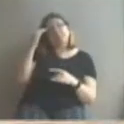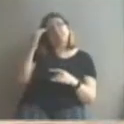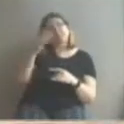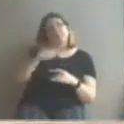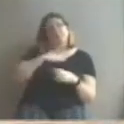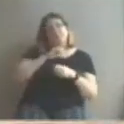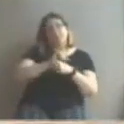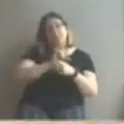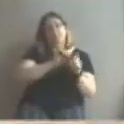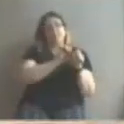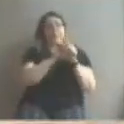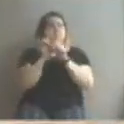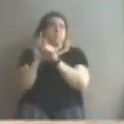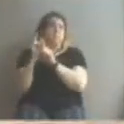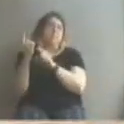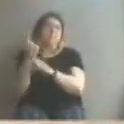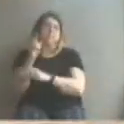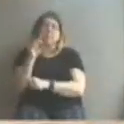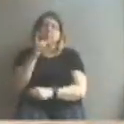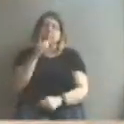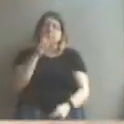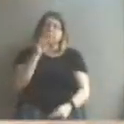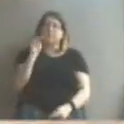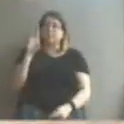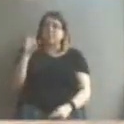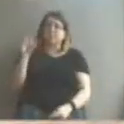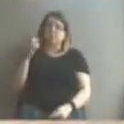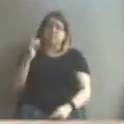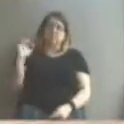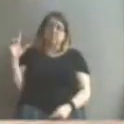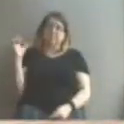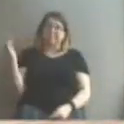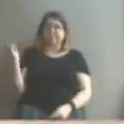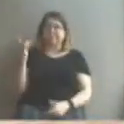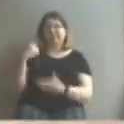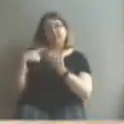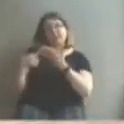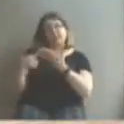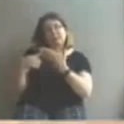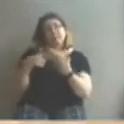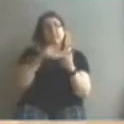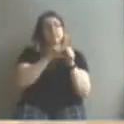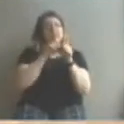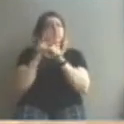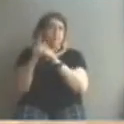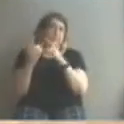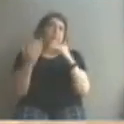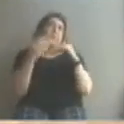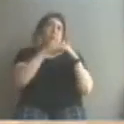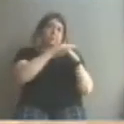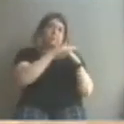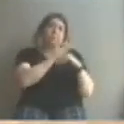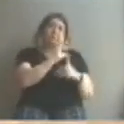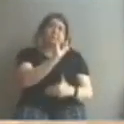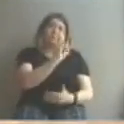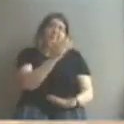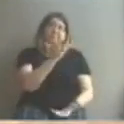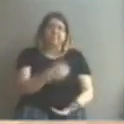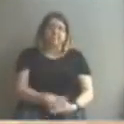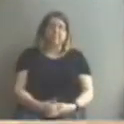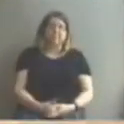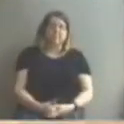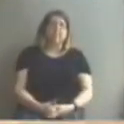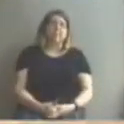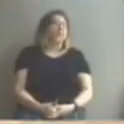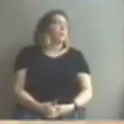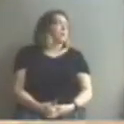my work is also something that Dr. Marshall and I have discussed, is something that also kind of is a crossover. So,